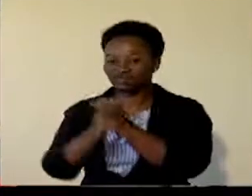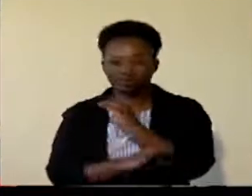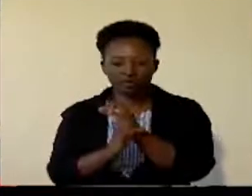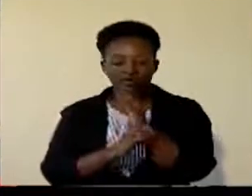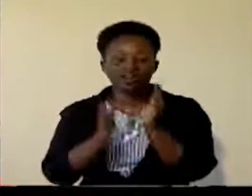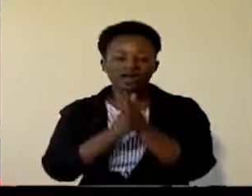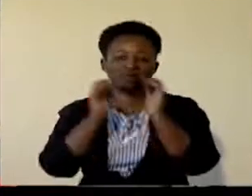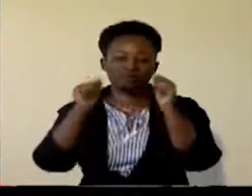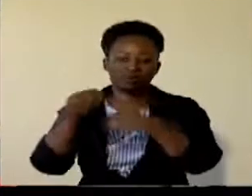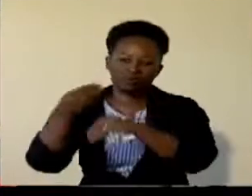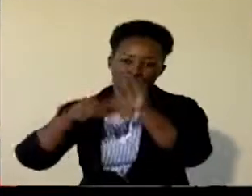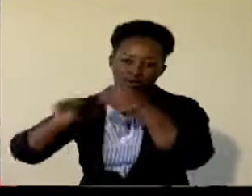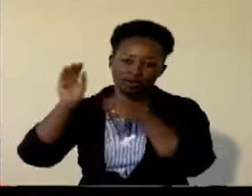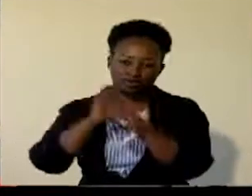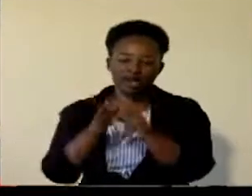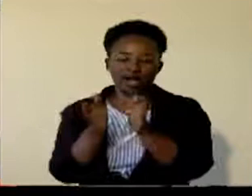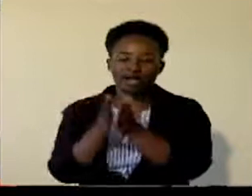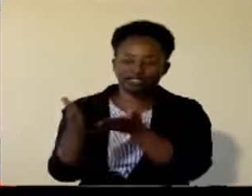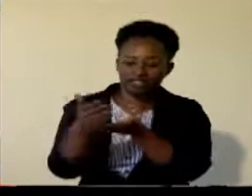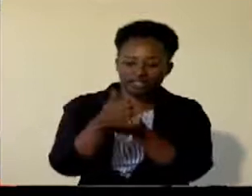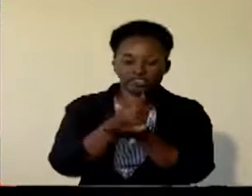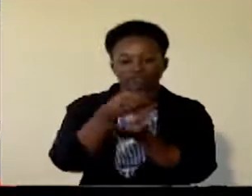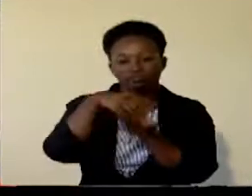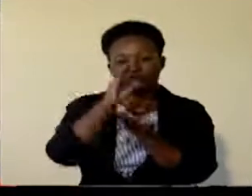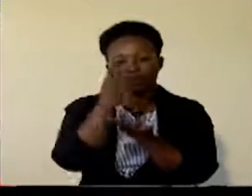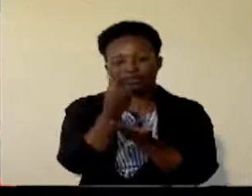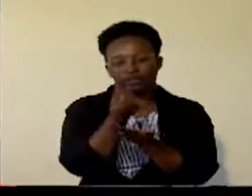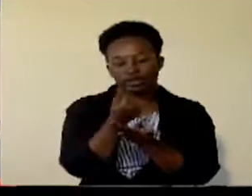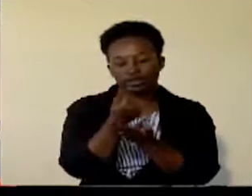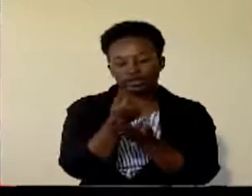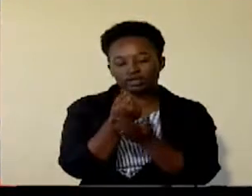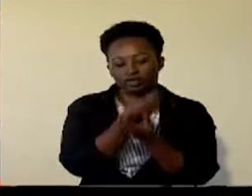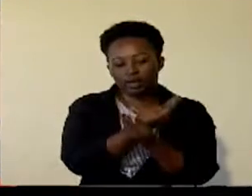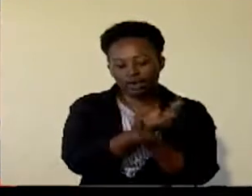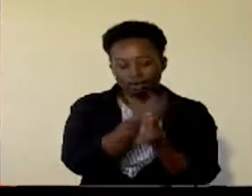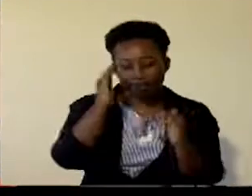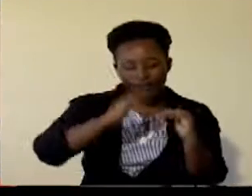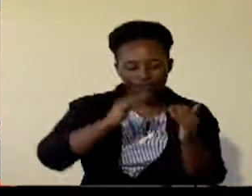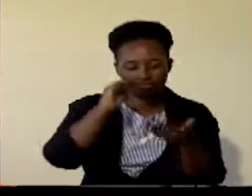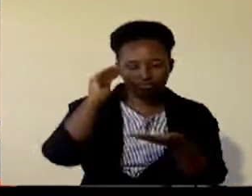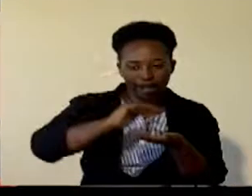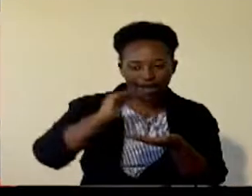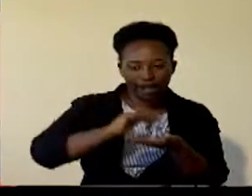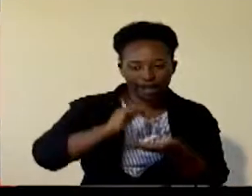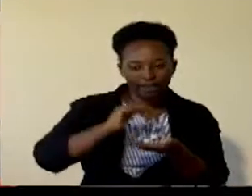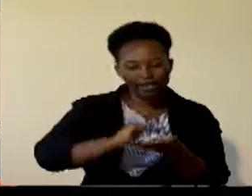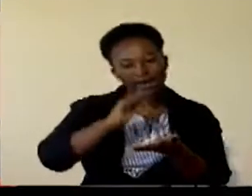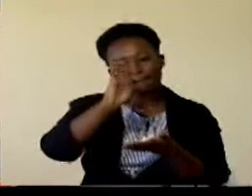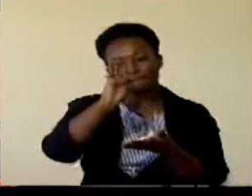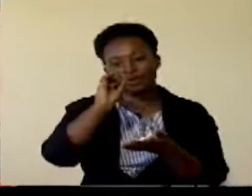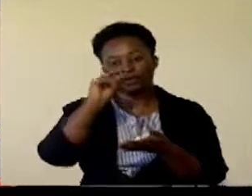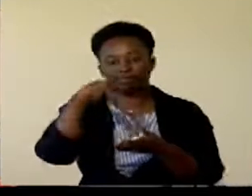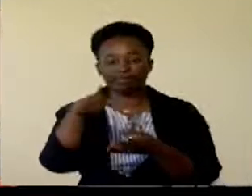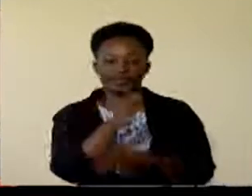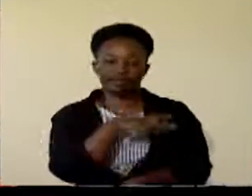able to sell more and generate more incomes, hence reducing BOP deficit. The next